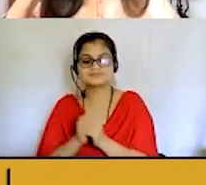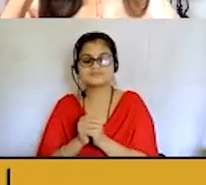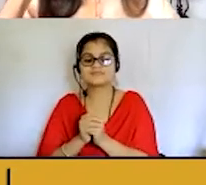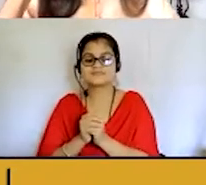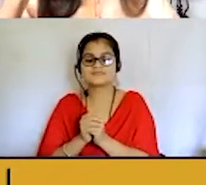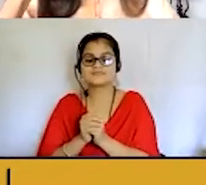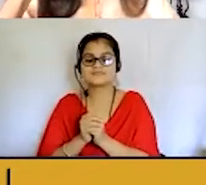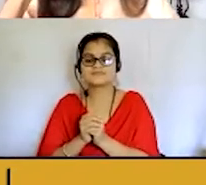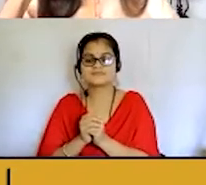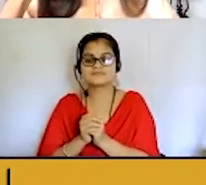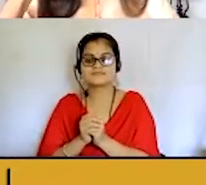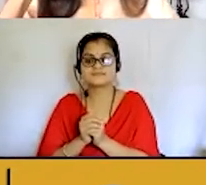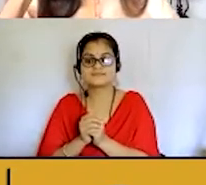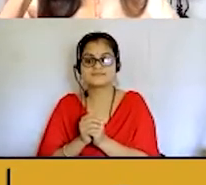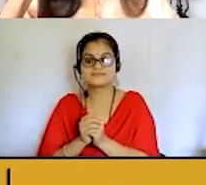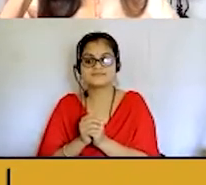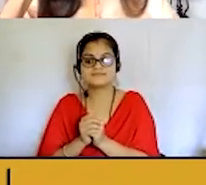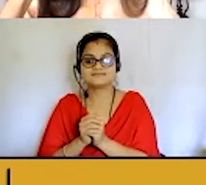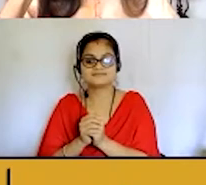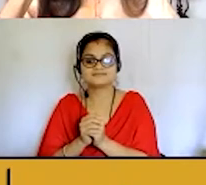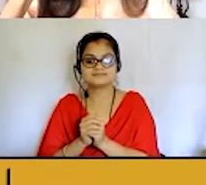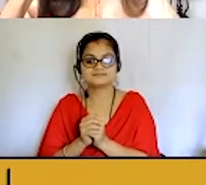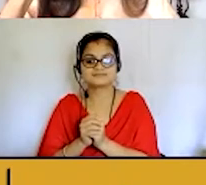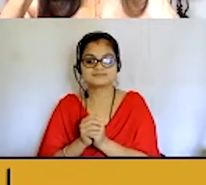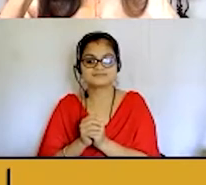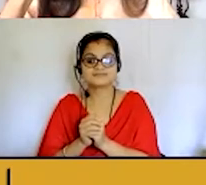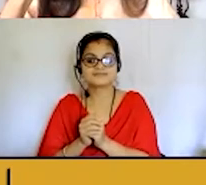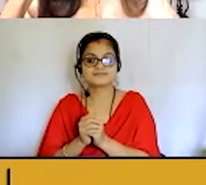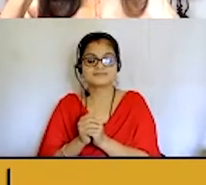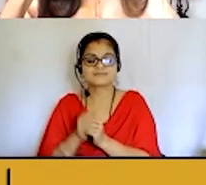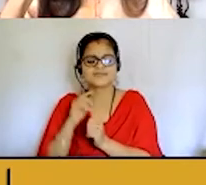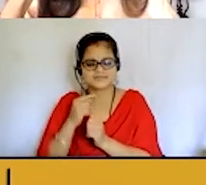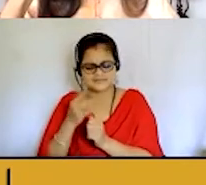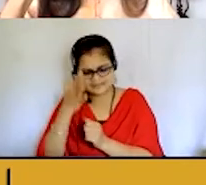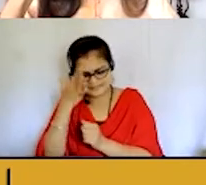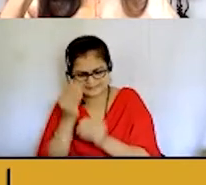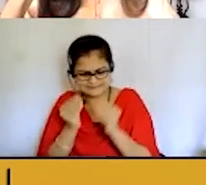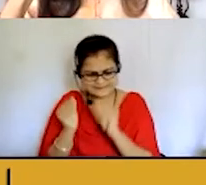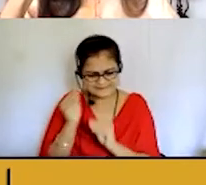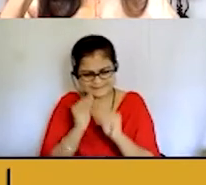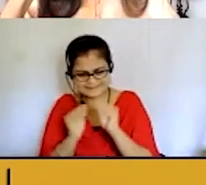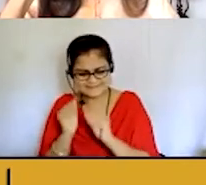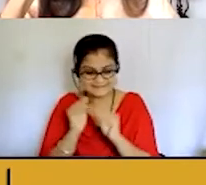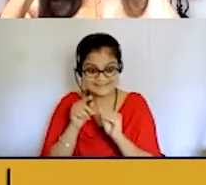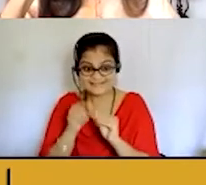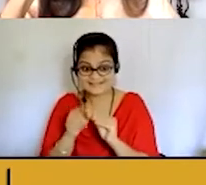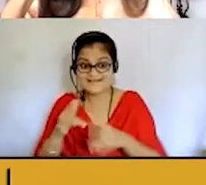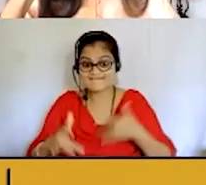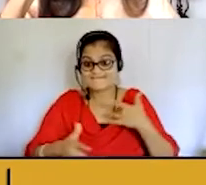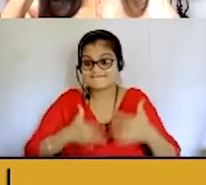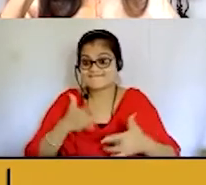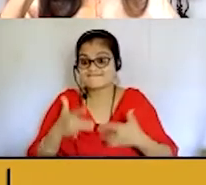track, which we also cleverly processed to give a feeling of